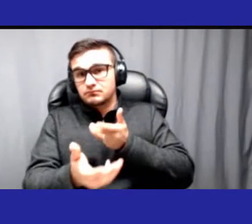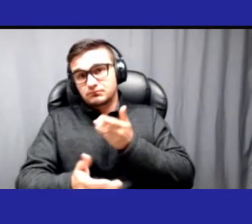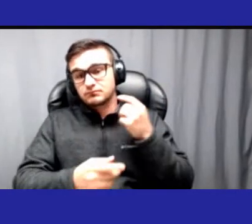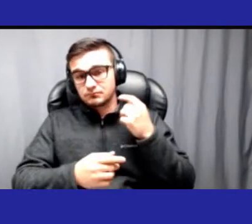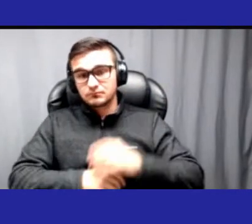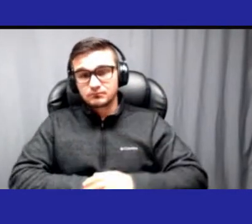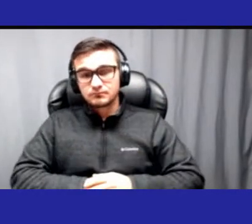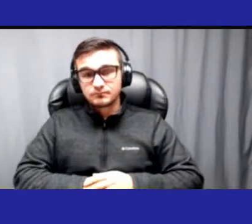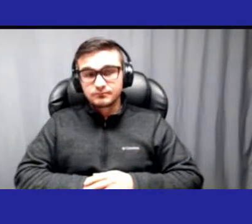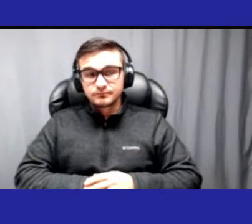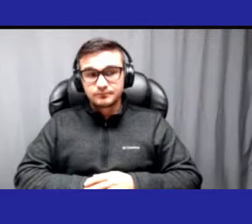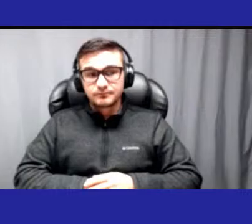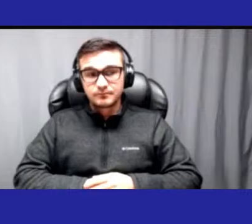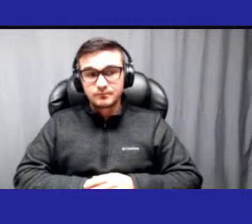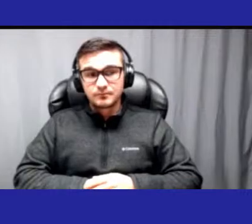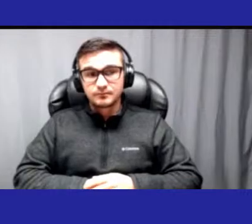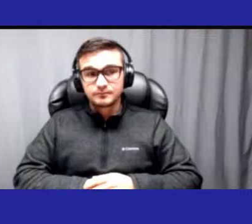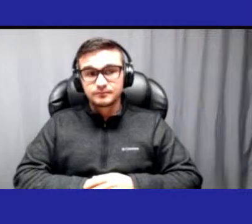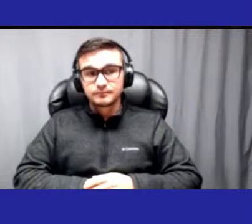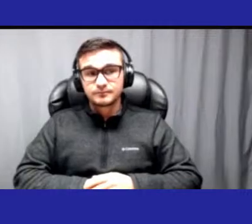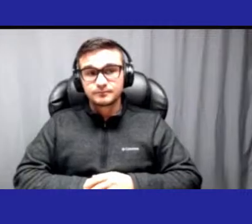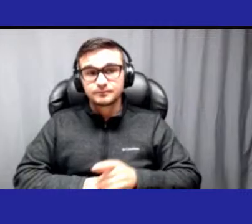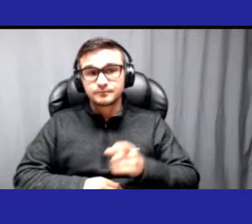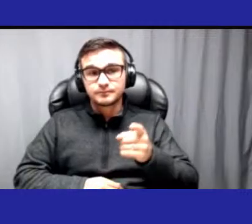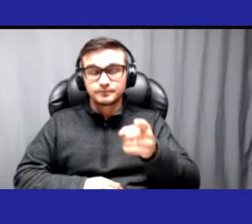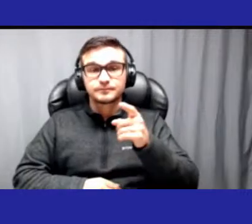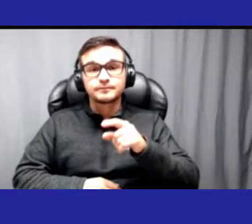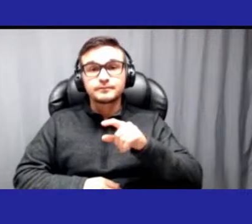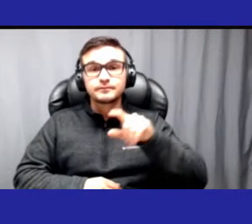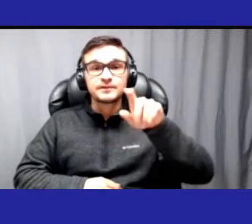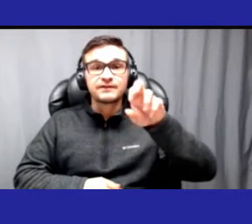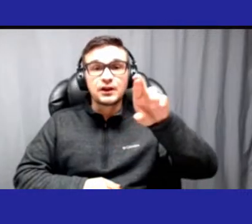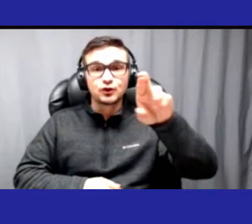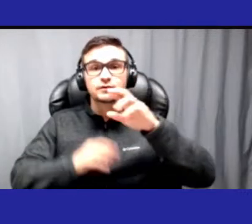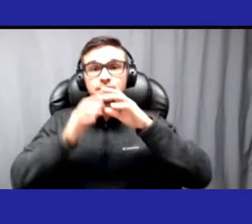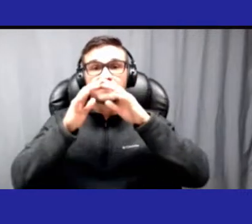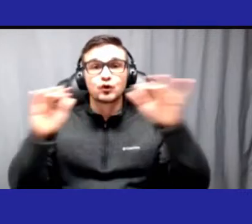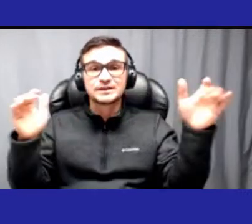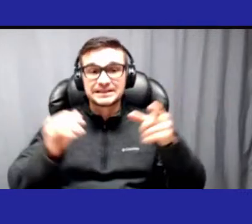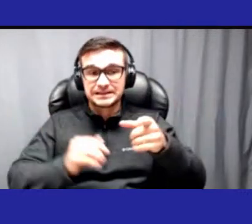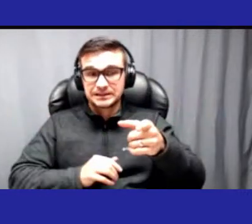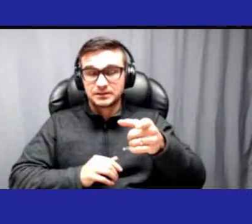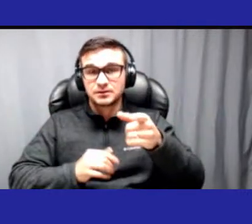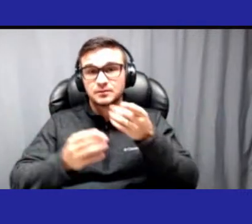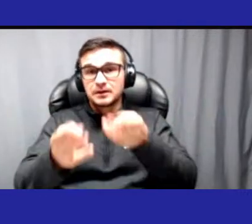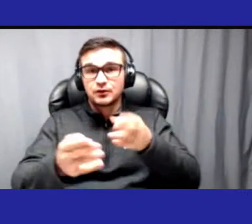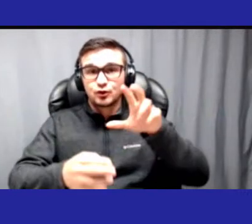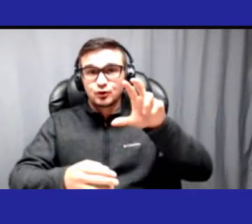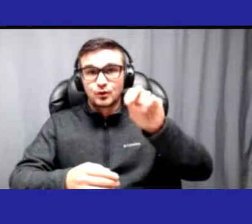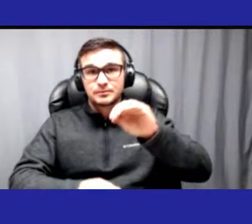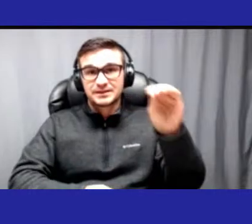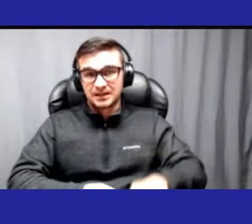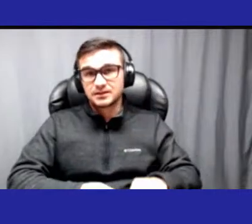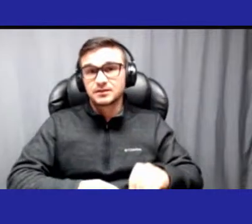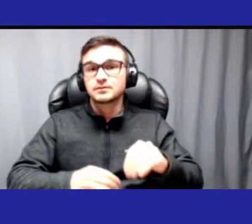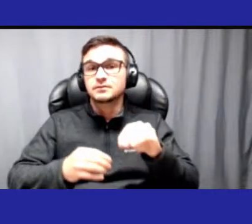Here on the vendor diversity slide, you see the vendor diversity team recommended a 30% diverse vendor component. Each of